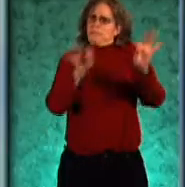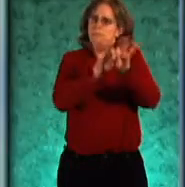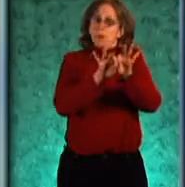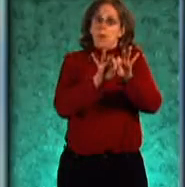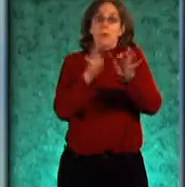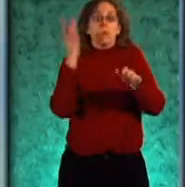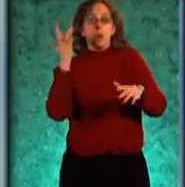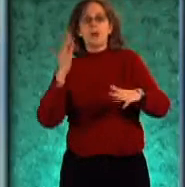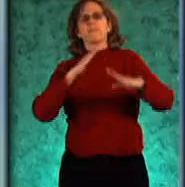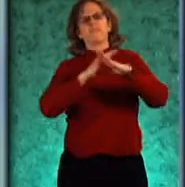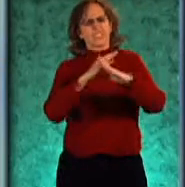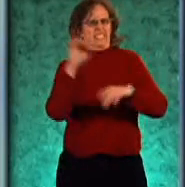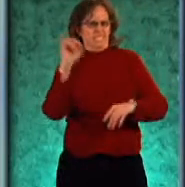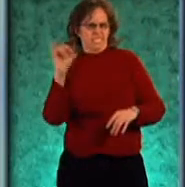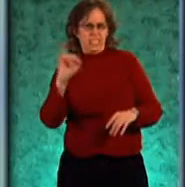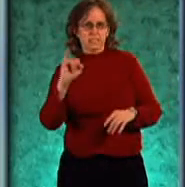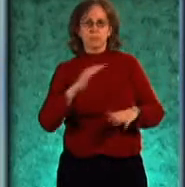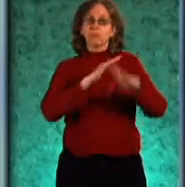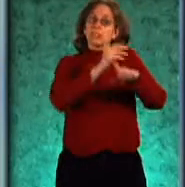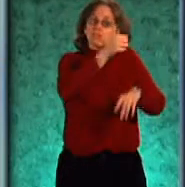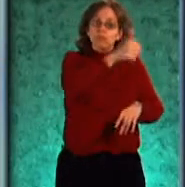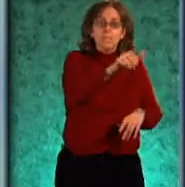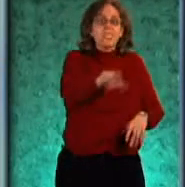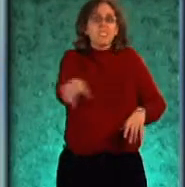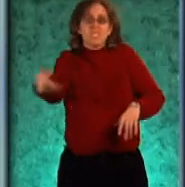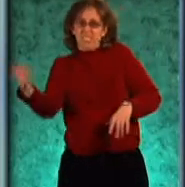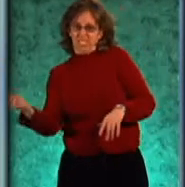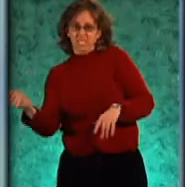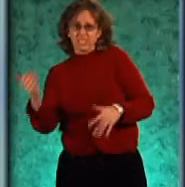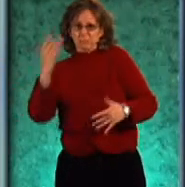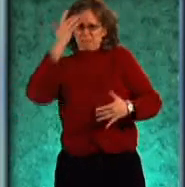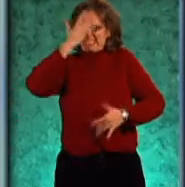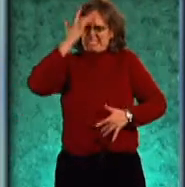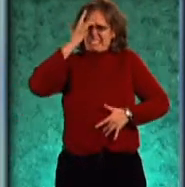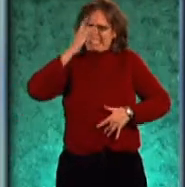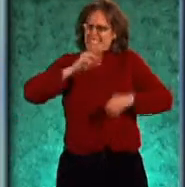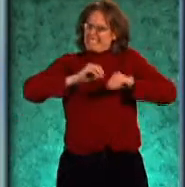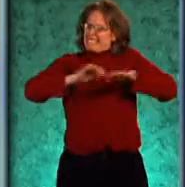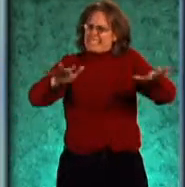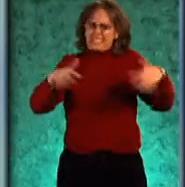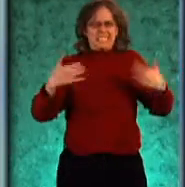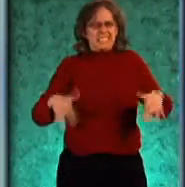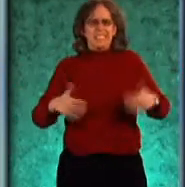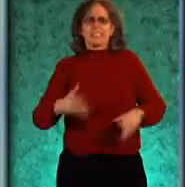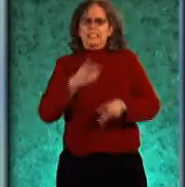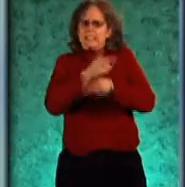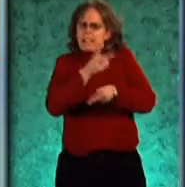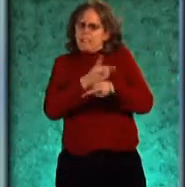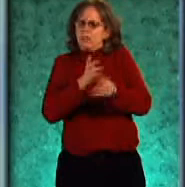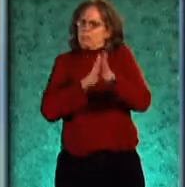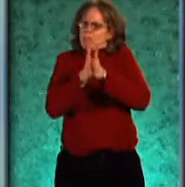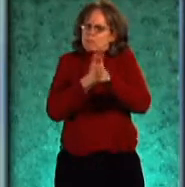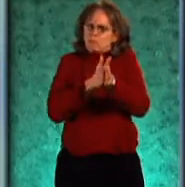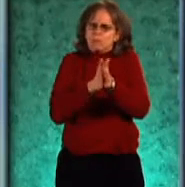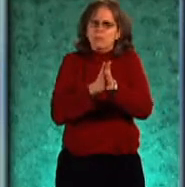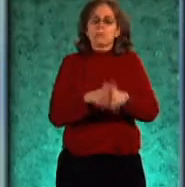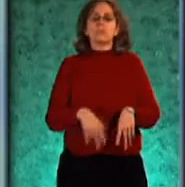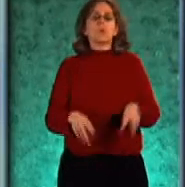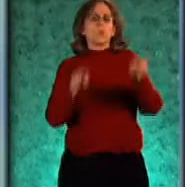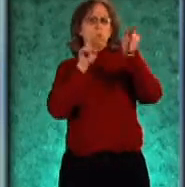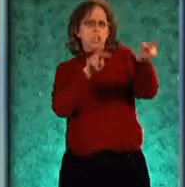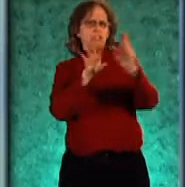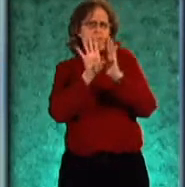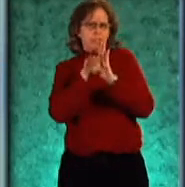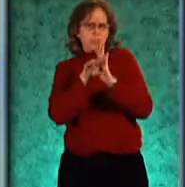Hand washing is very important to prevent infections. Protect yourself and others from illness by careful and frequent hand